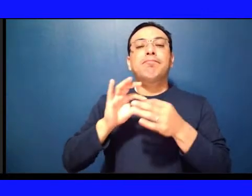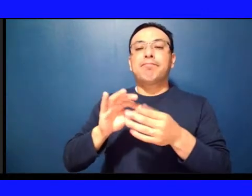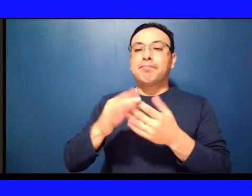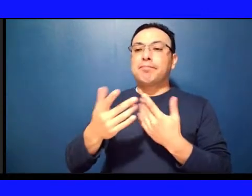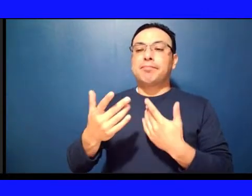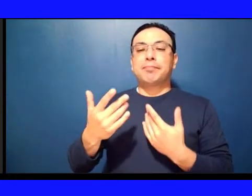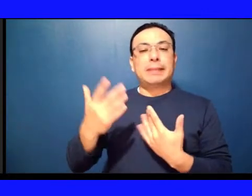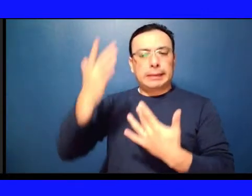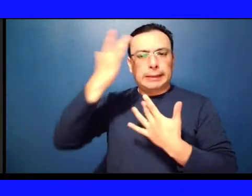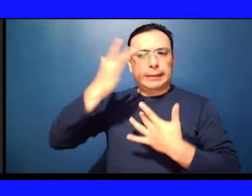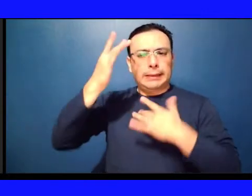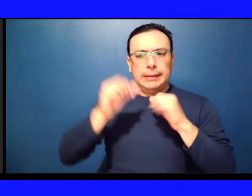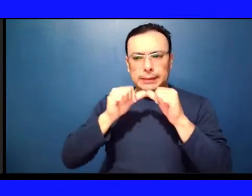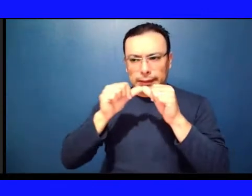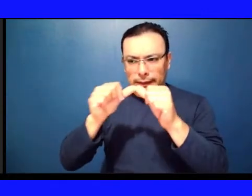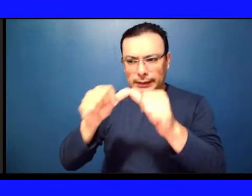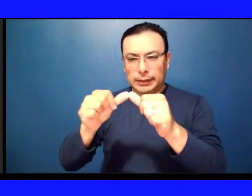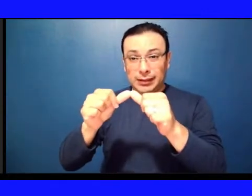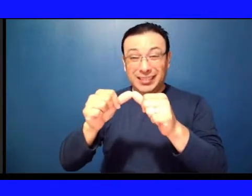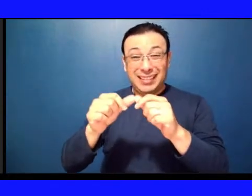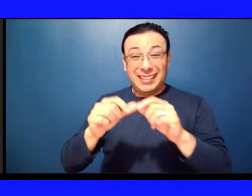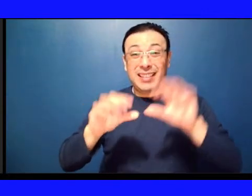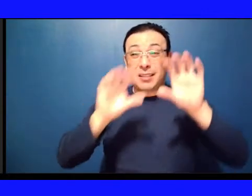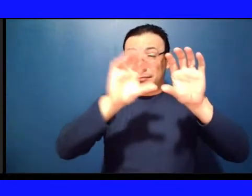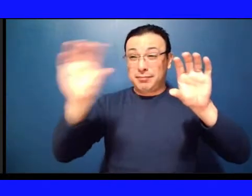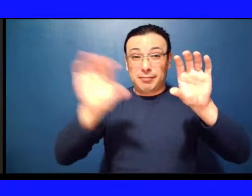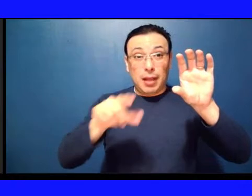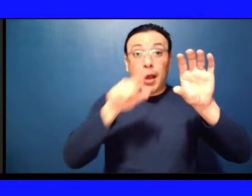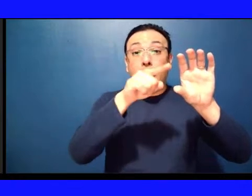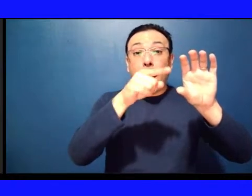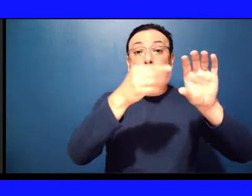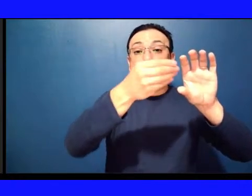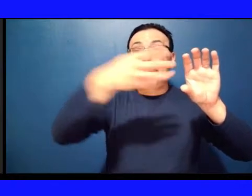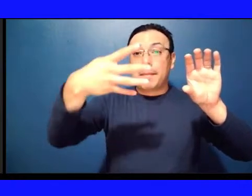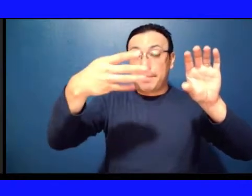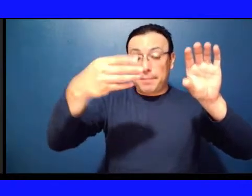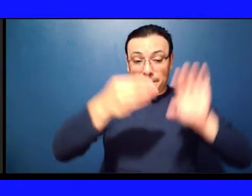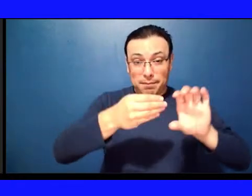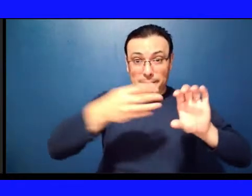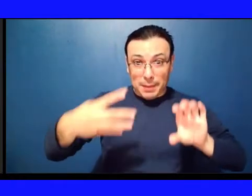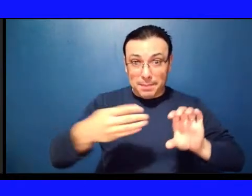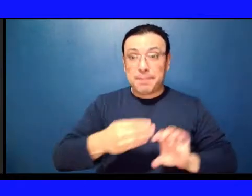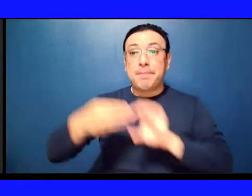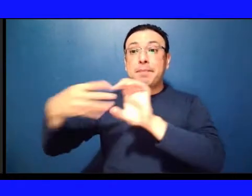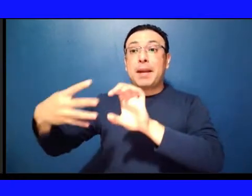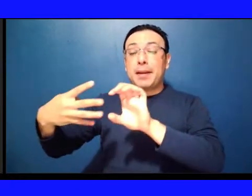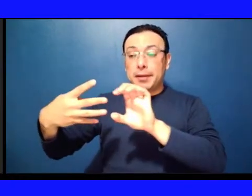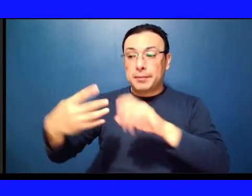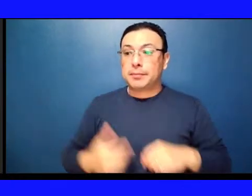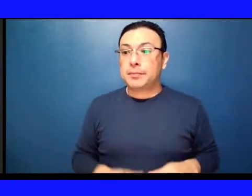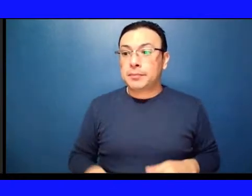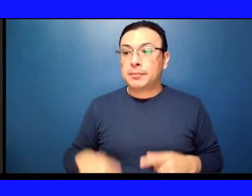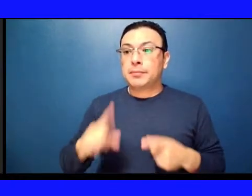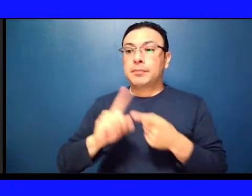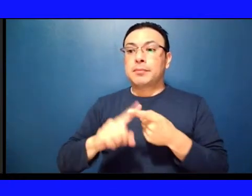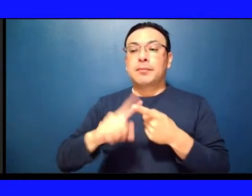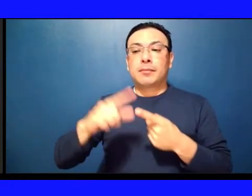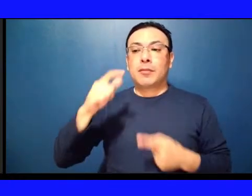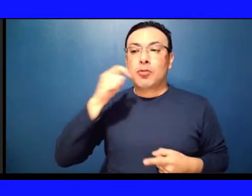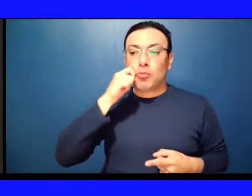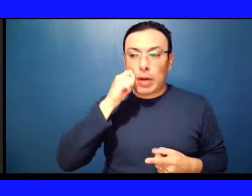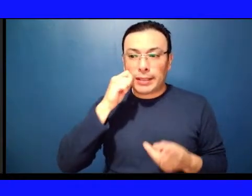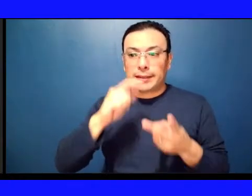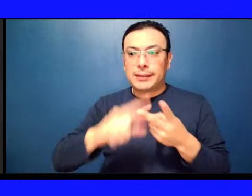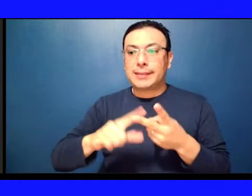Similarly, the percentage of total procurement spent on MWBE is at 28%, heading up towards our